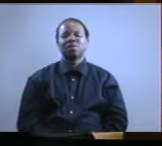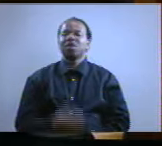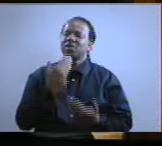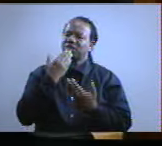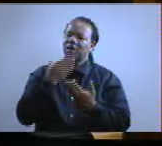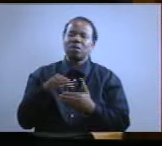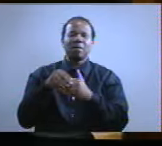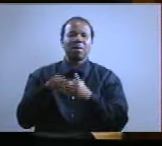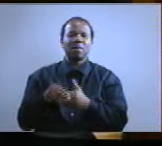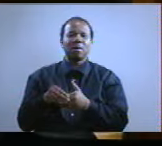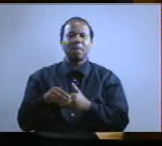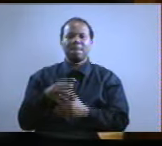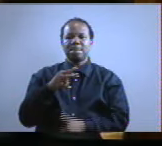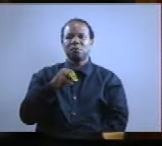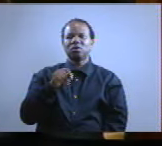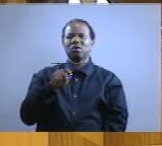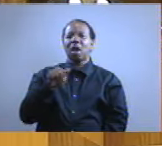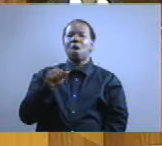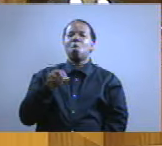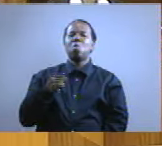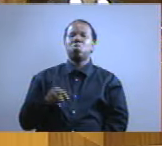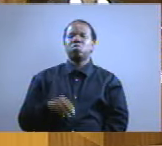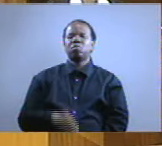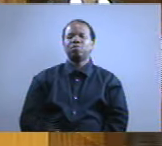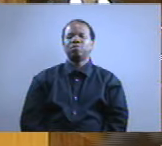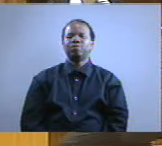Member. Honourable Motau.